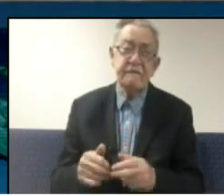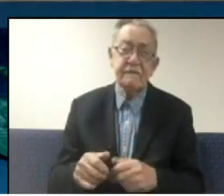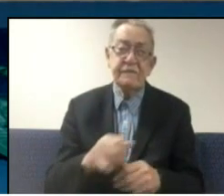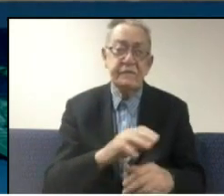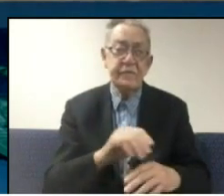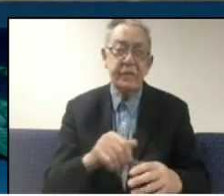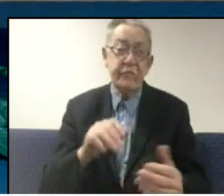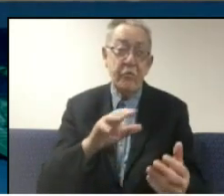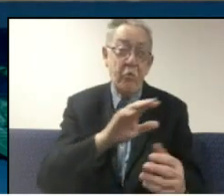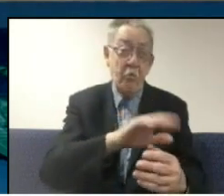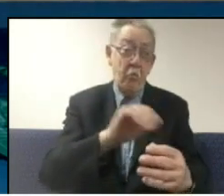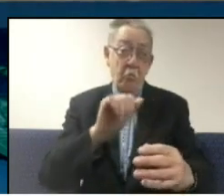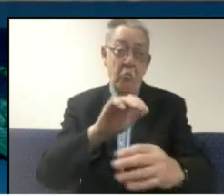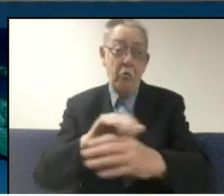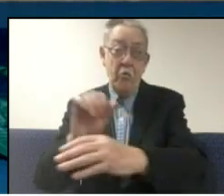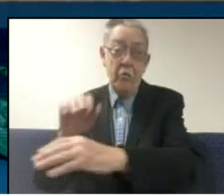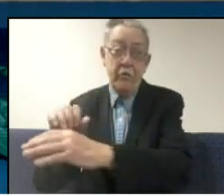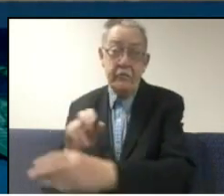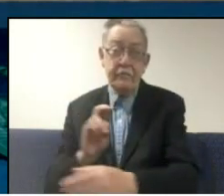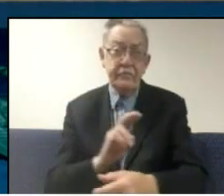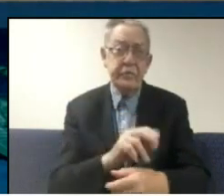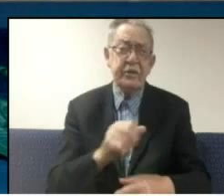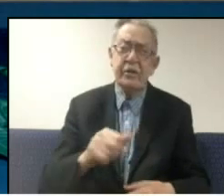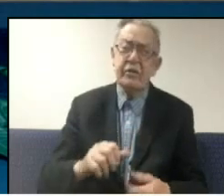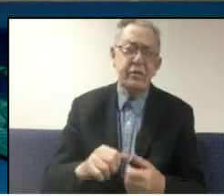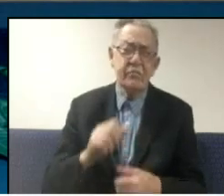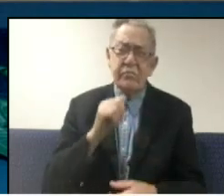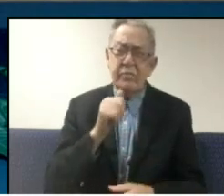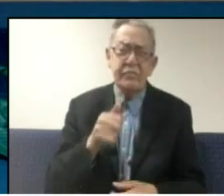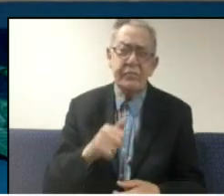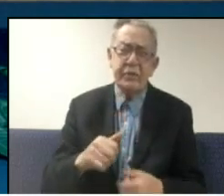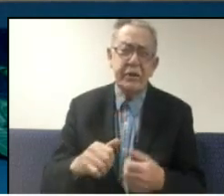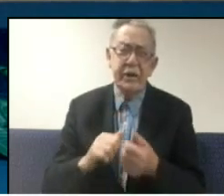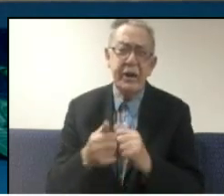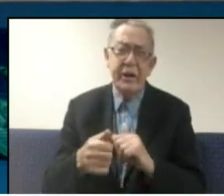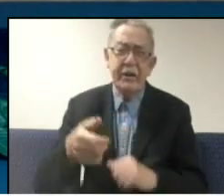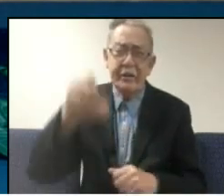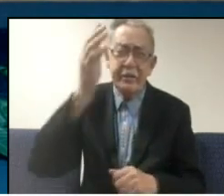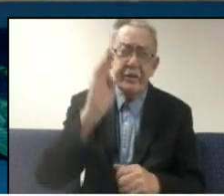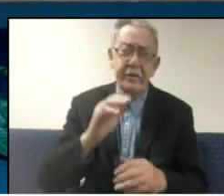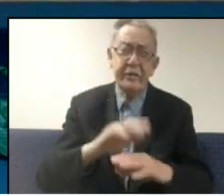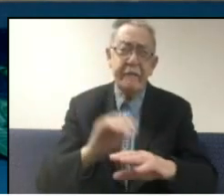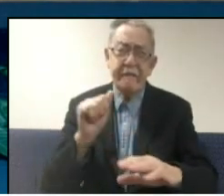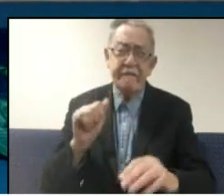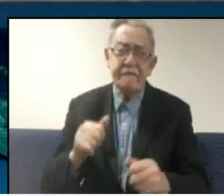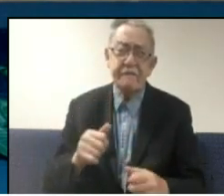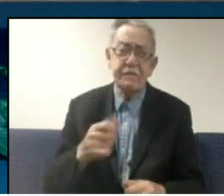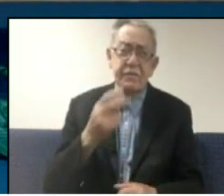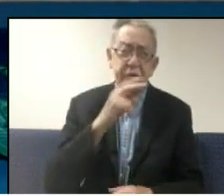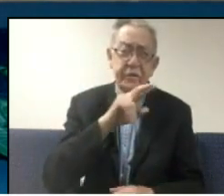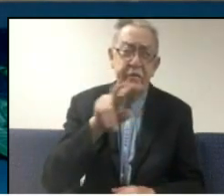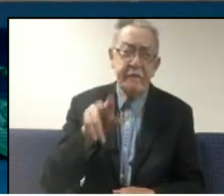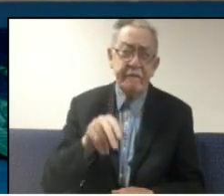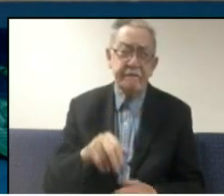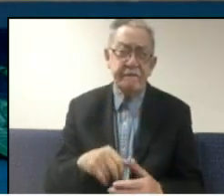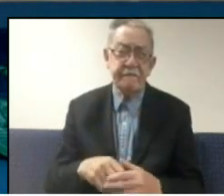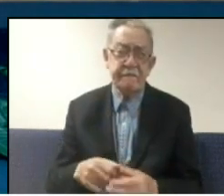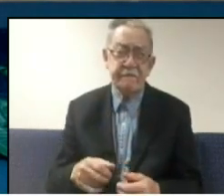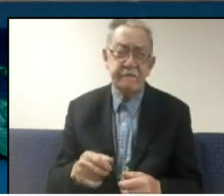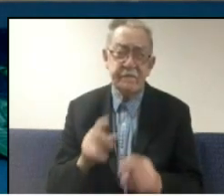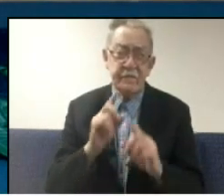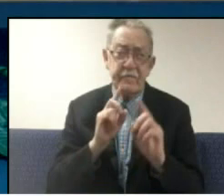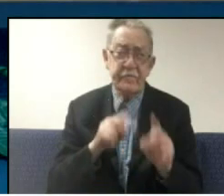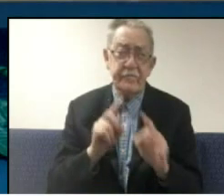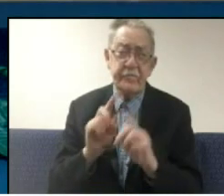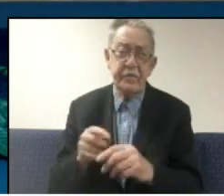Boy, we could really use you. That's not what the calling of God is. He's not looking at the fact that you answer every question in Sunday school